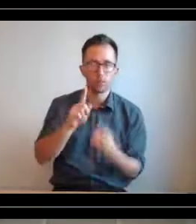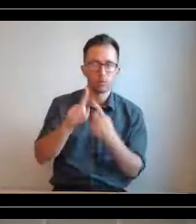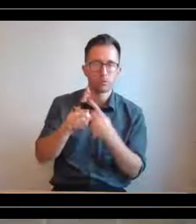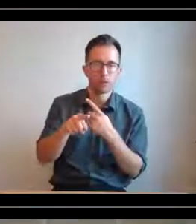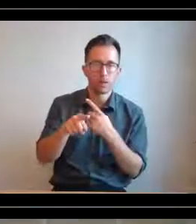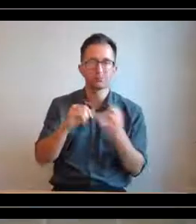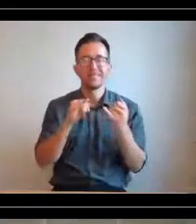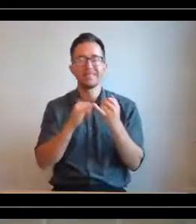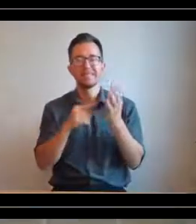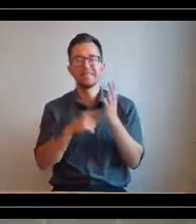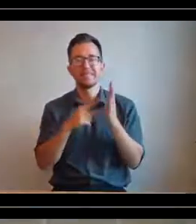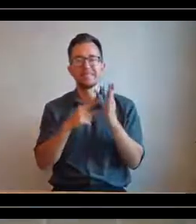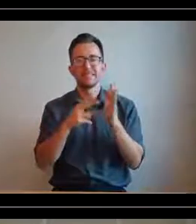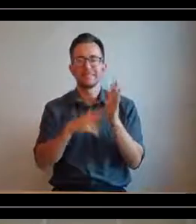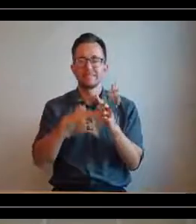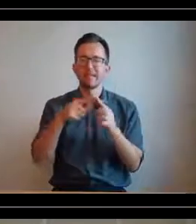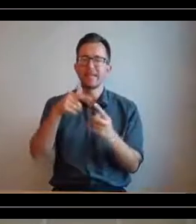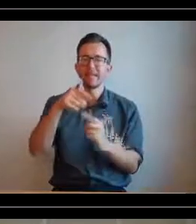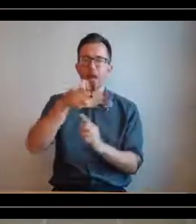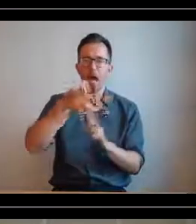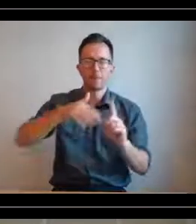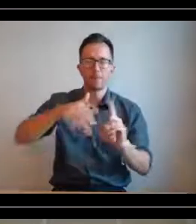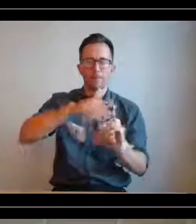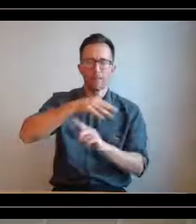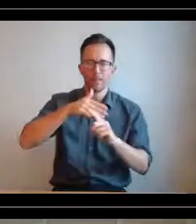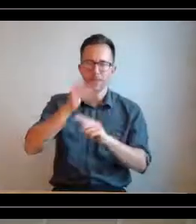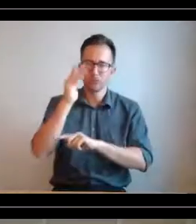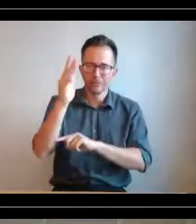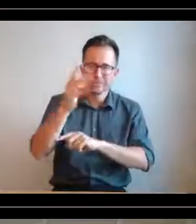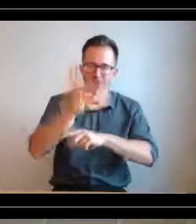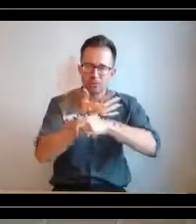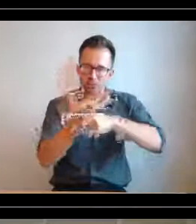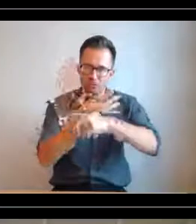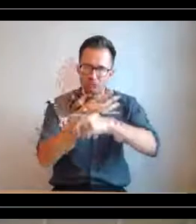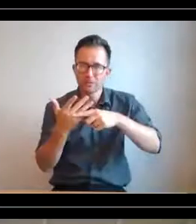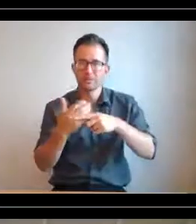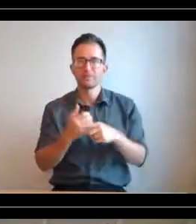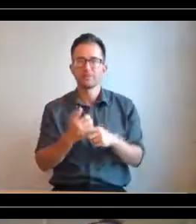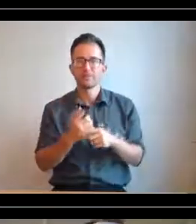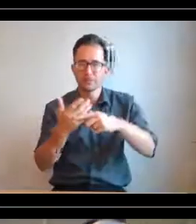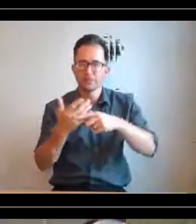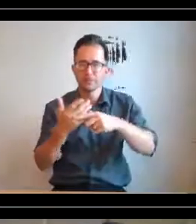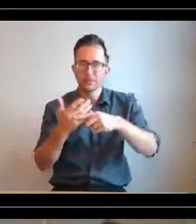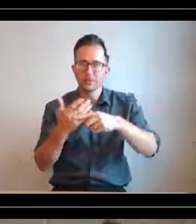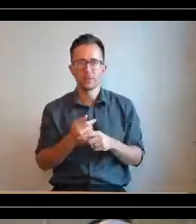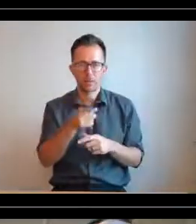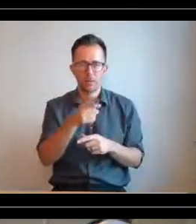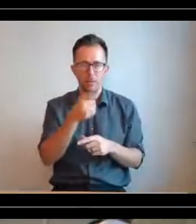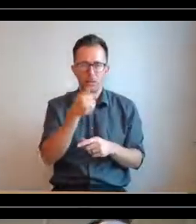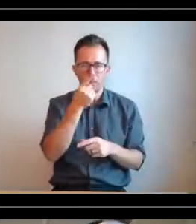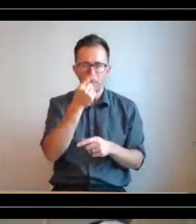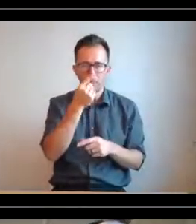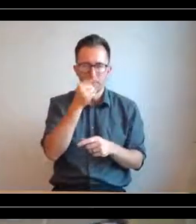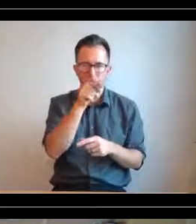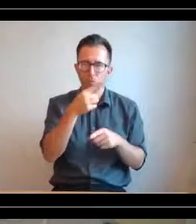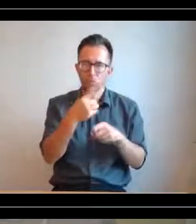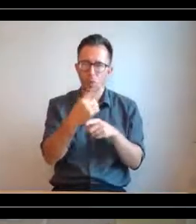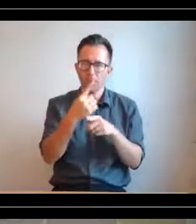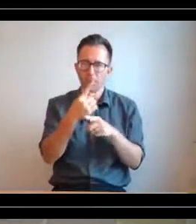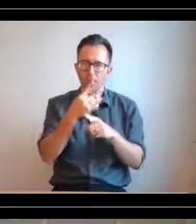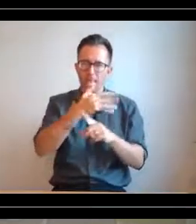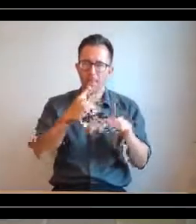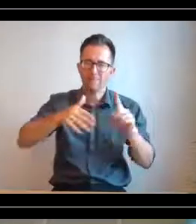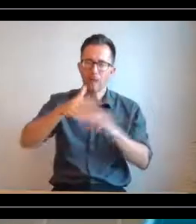Sorry, yes, environmental. Yes, I think that you're right. I think if you're referring to the environmental impacts